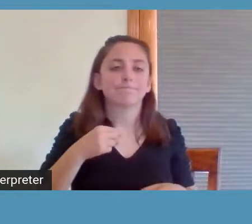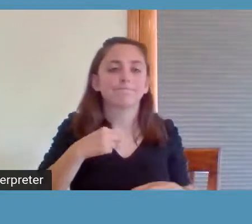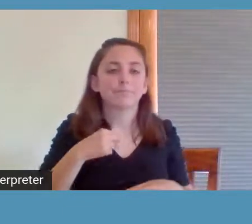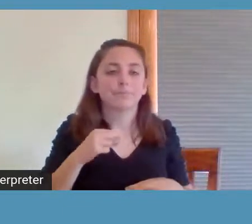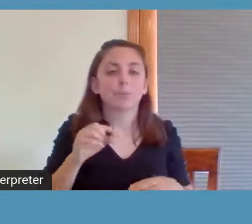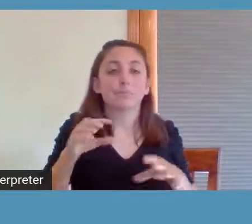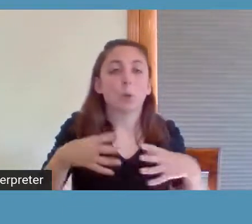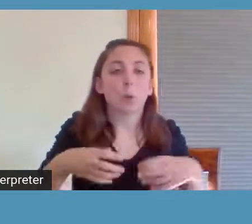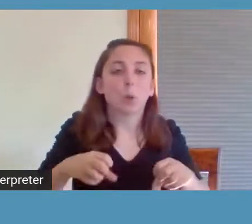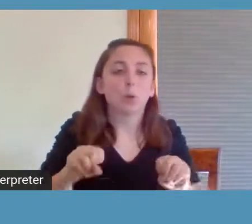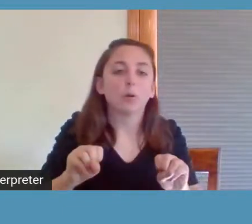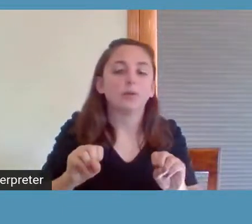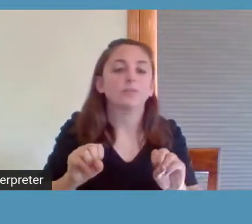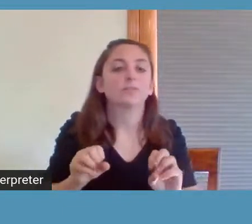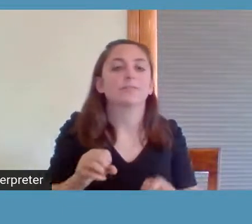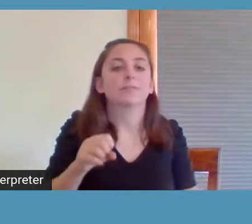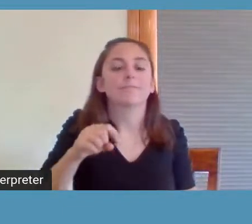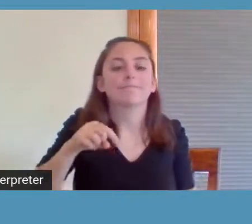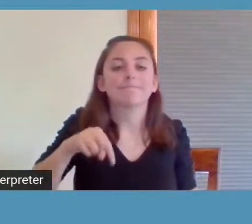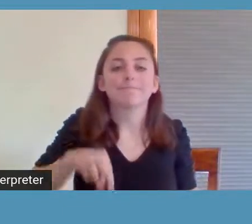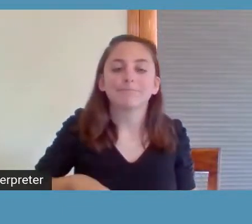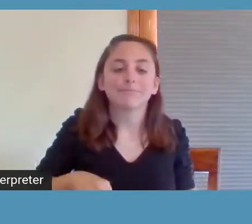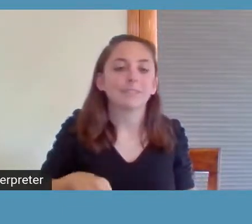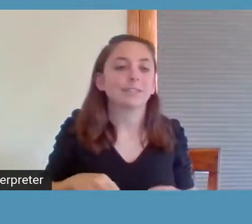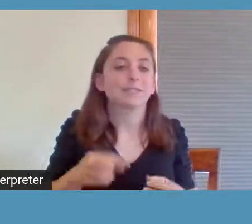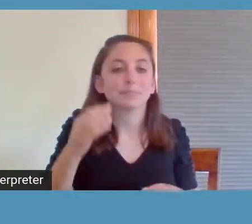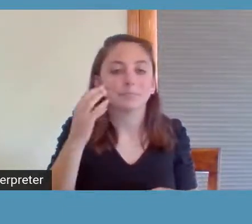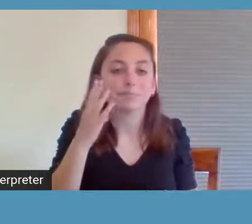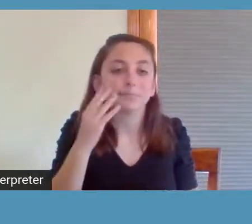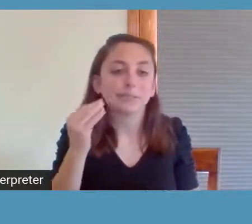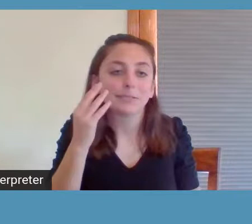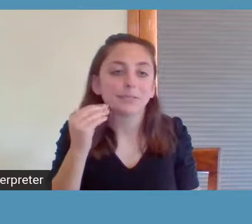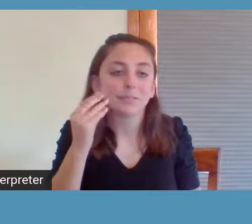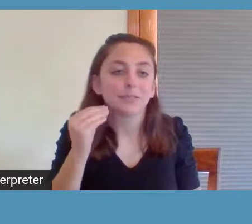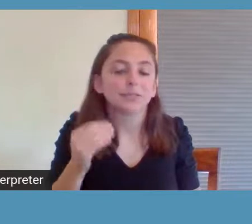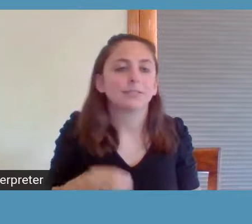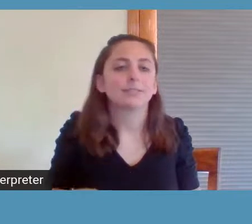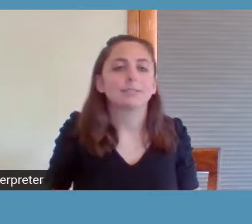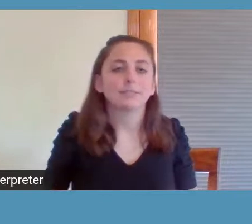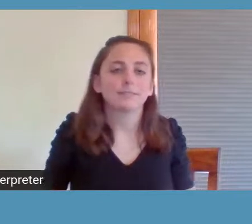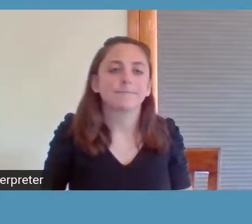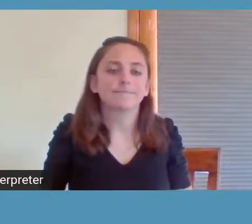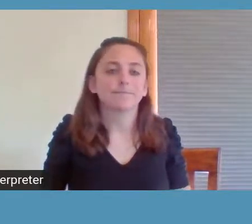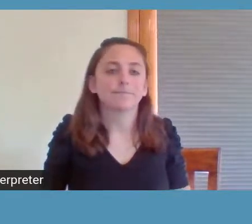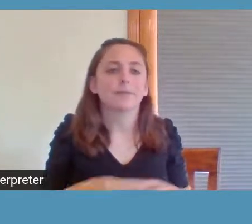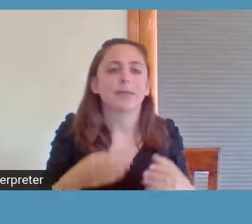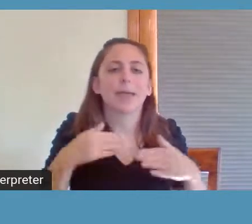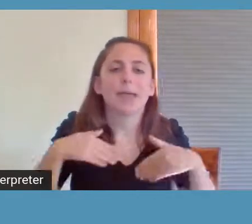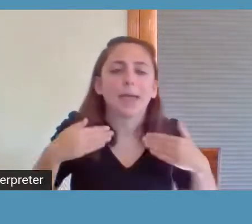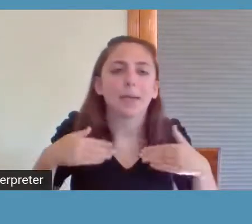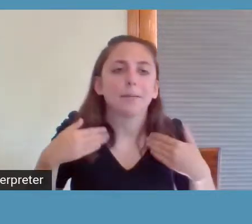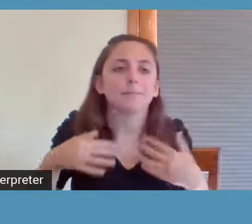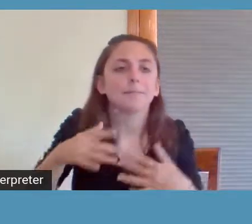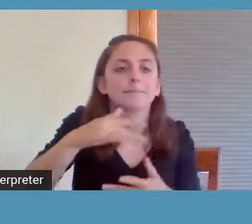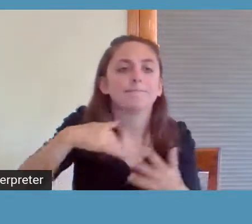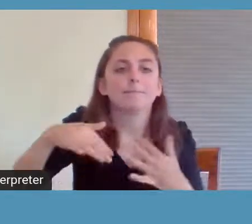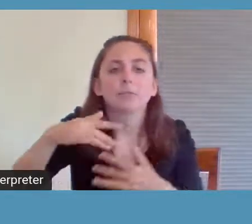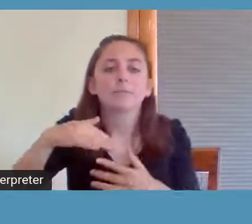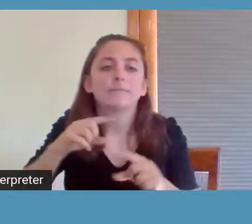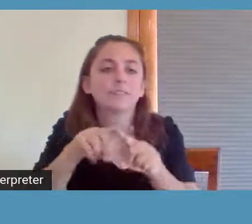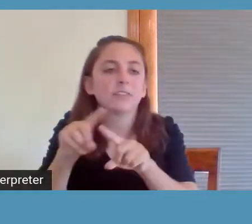this module. It's been a privilege for me to interact with all the folks who have presented throughout this last month